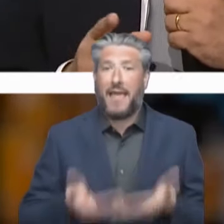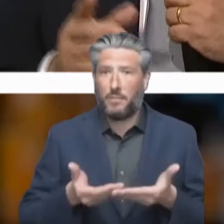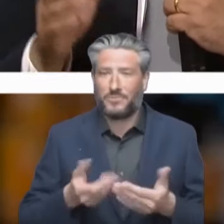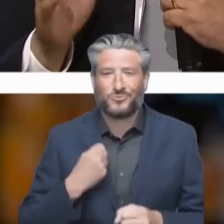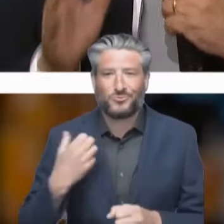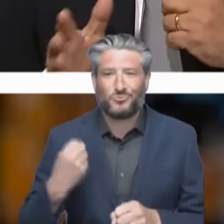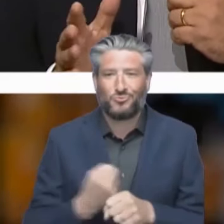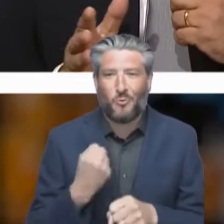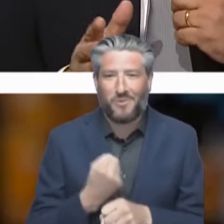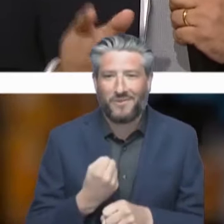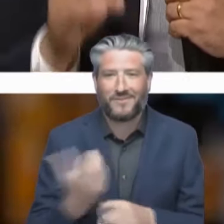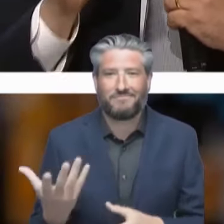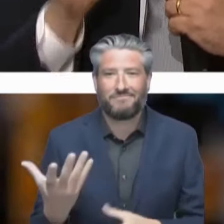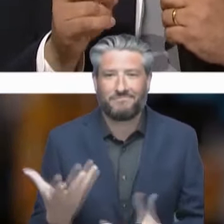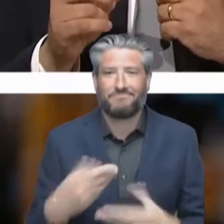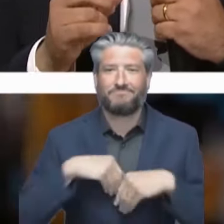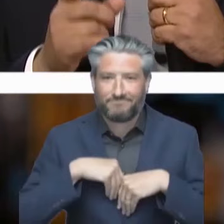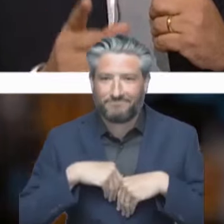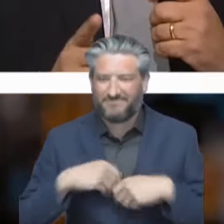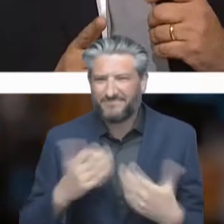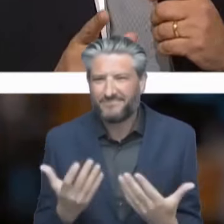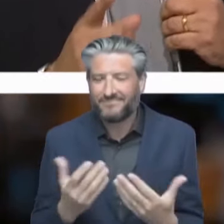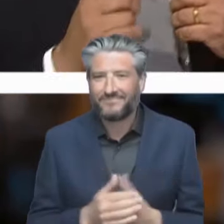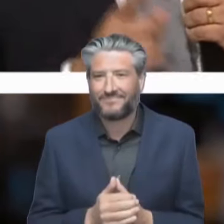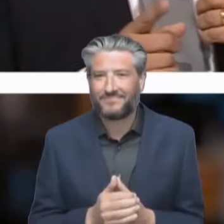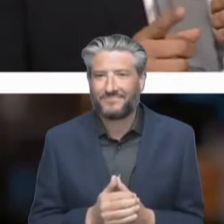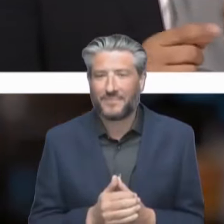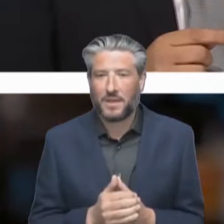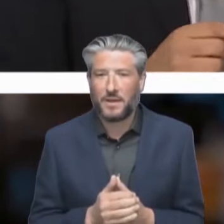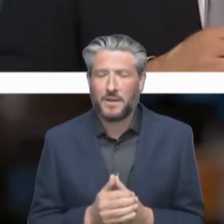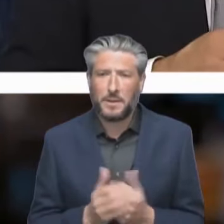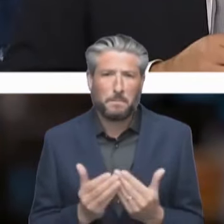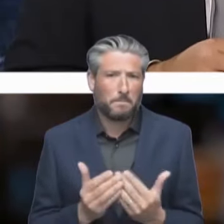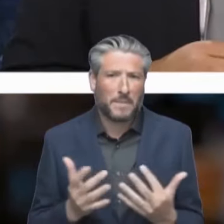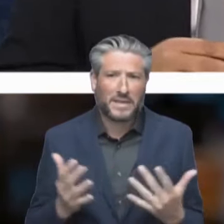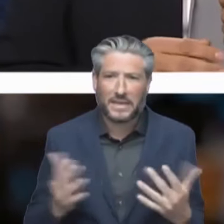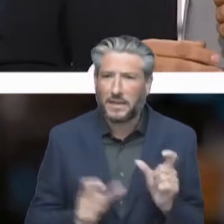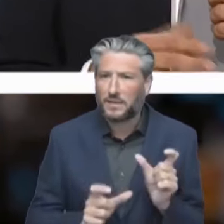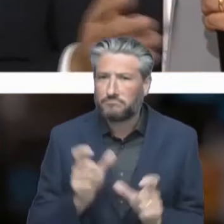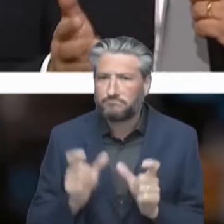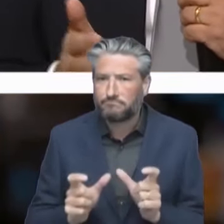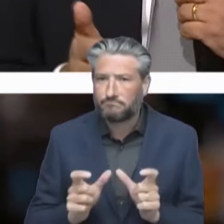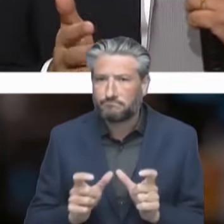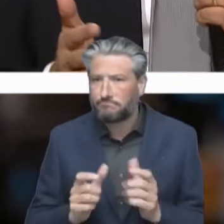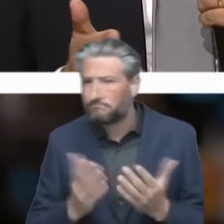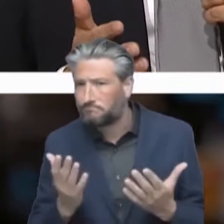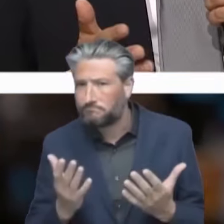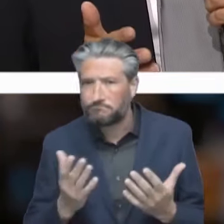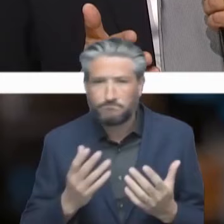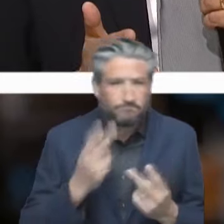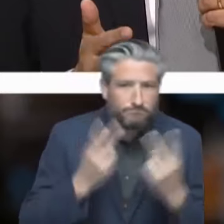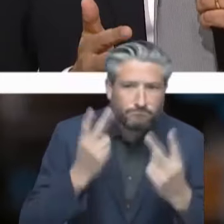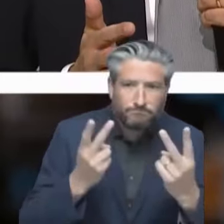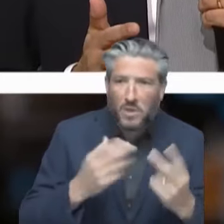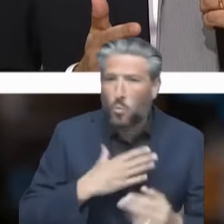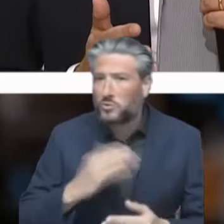one job seeker out of two has to give up on answering advertisements because they are